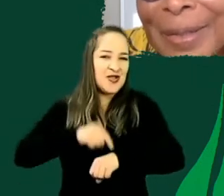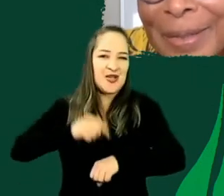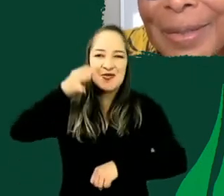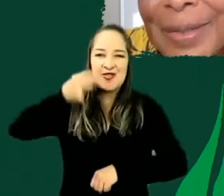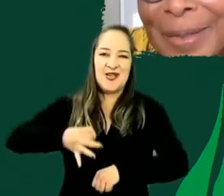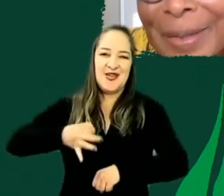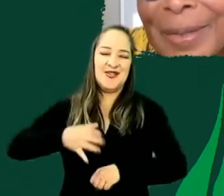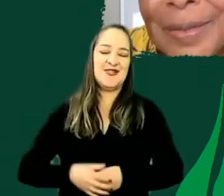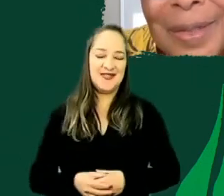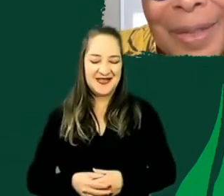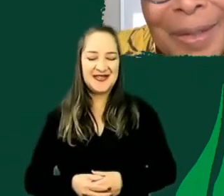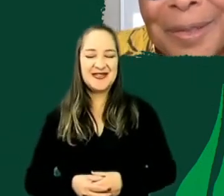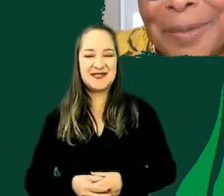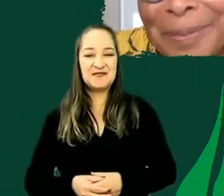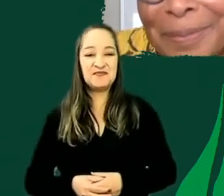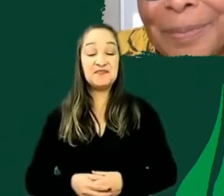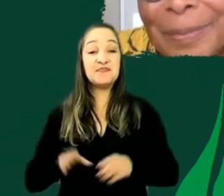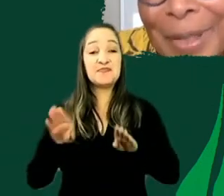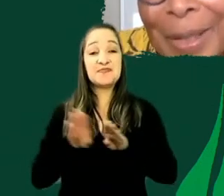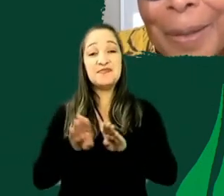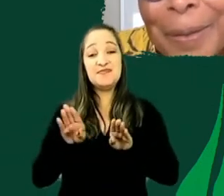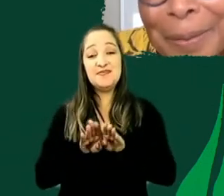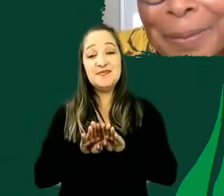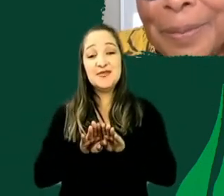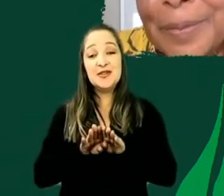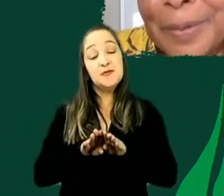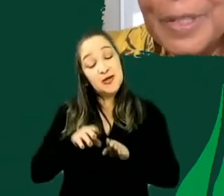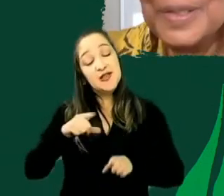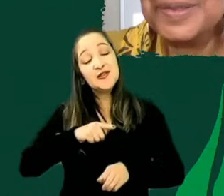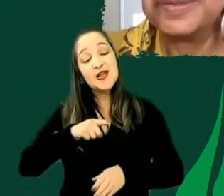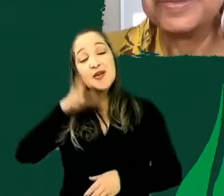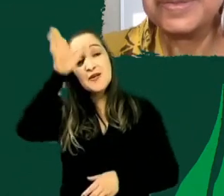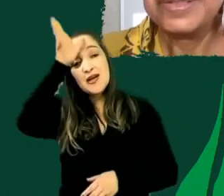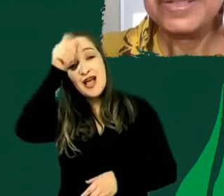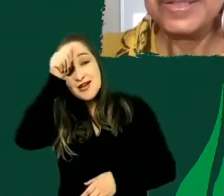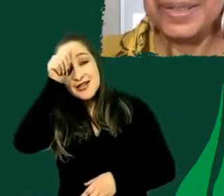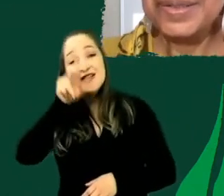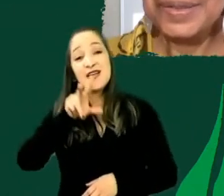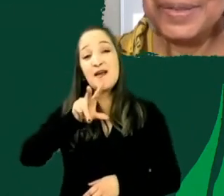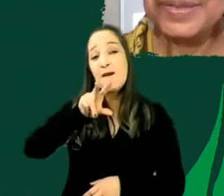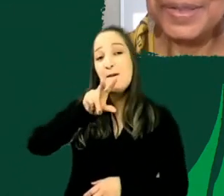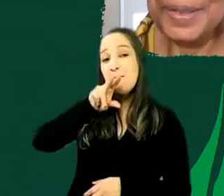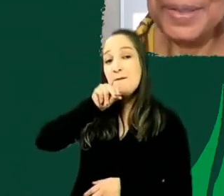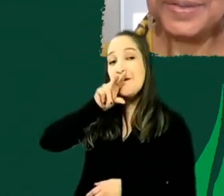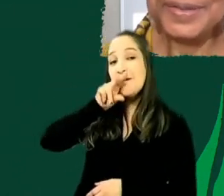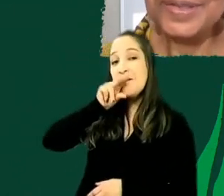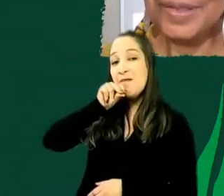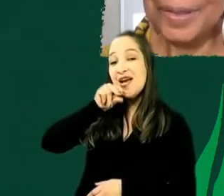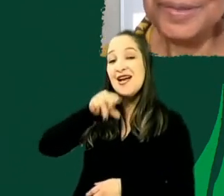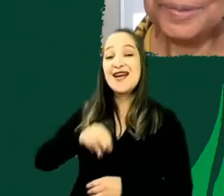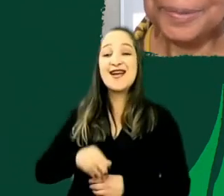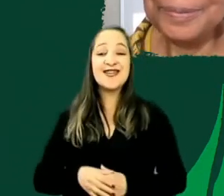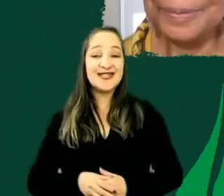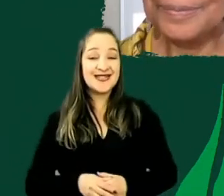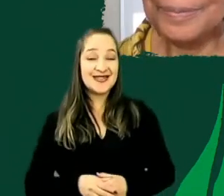and sprout at the exact time, in its own time. And I have chickens and ducks. And